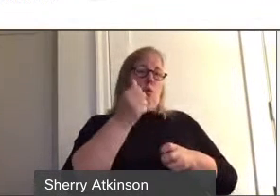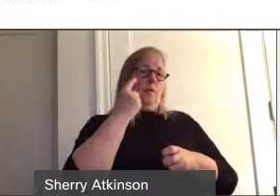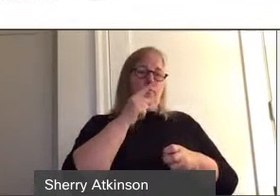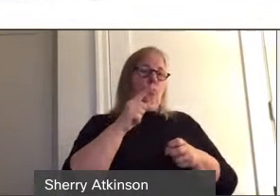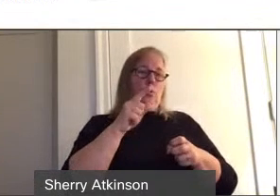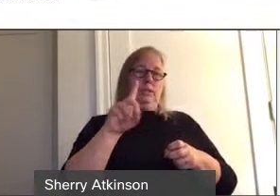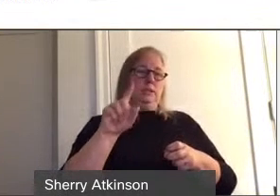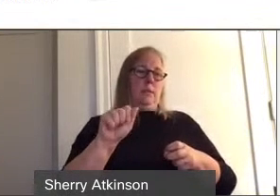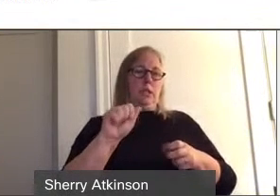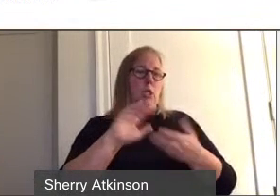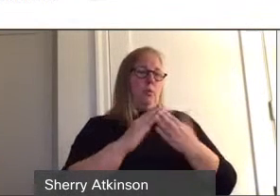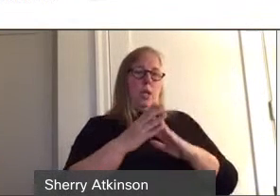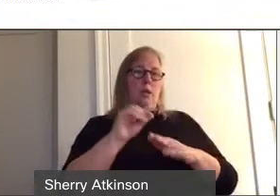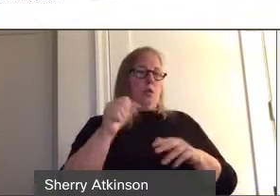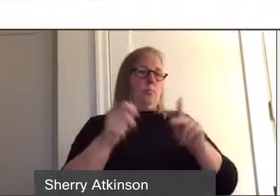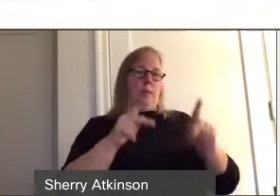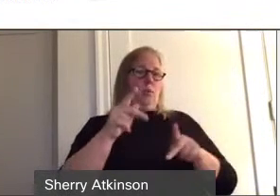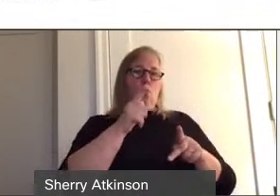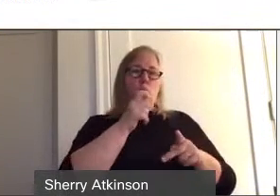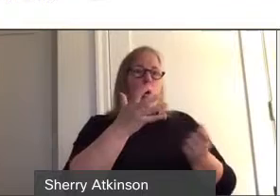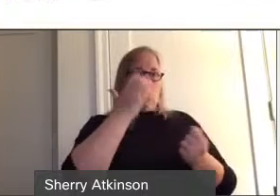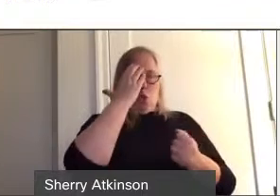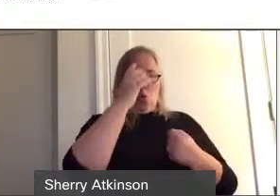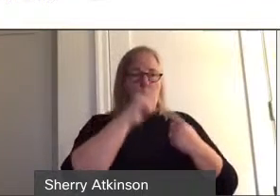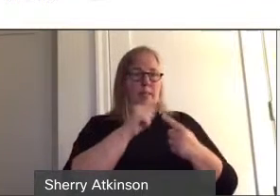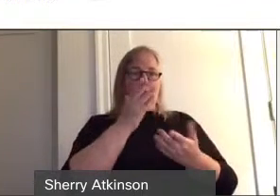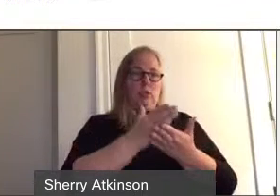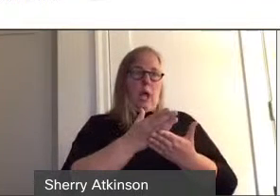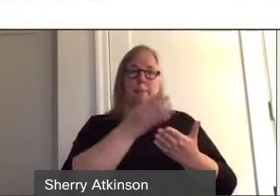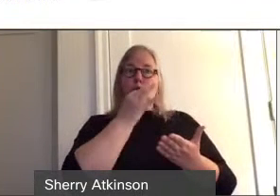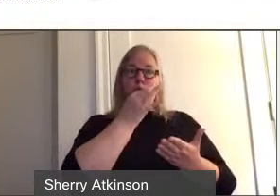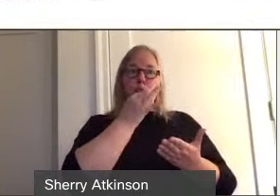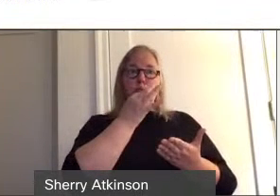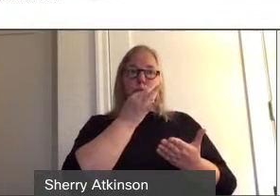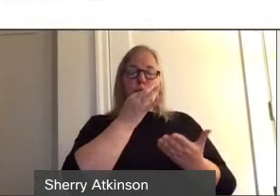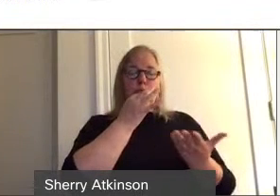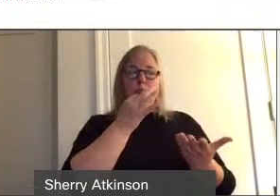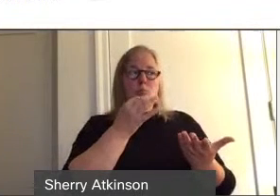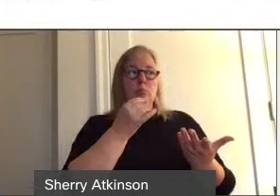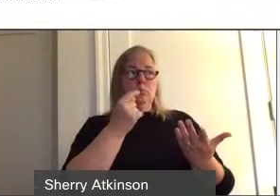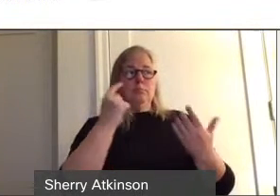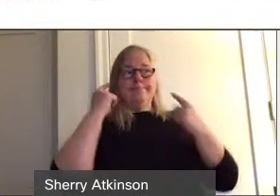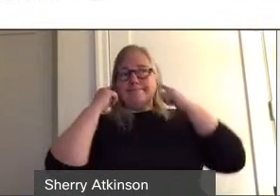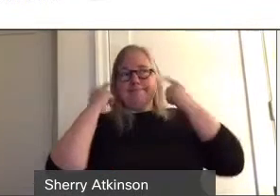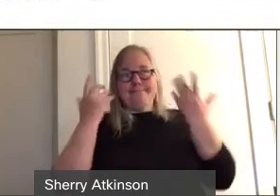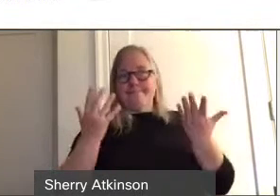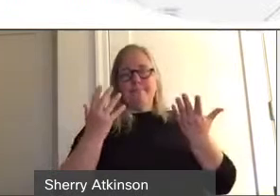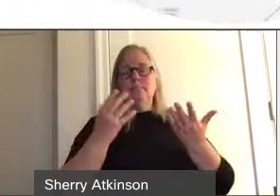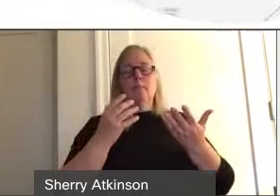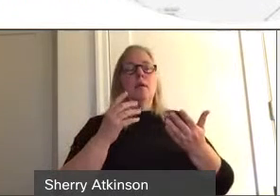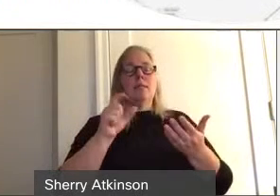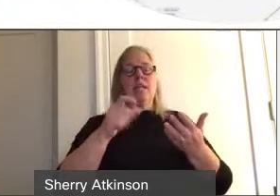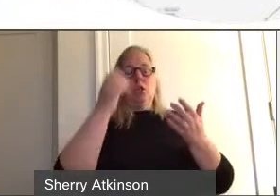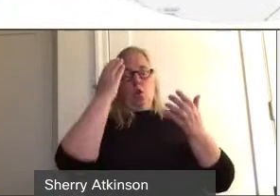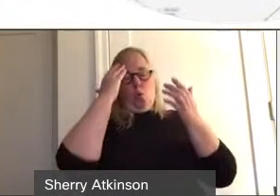the disability community and others who want to know when their stop is coming to to be aware of where they are in the system.